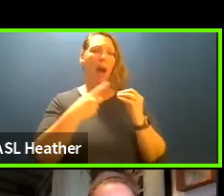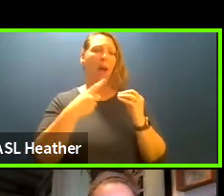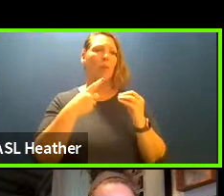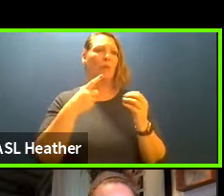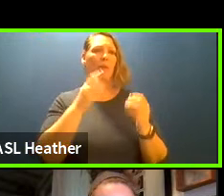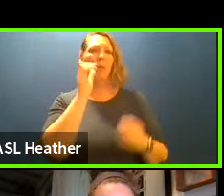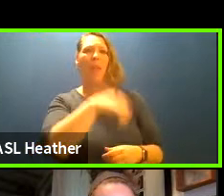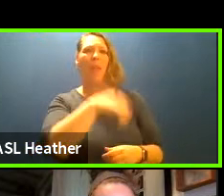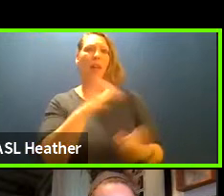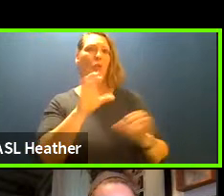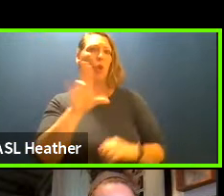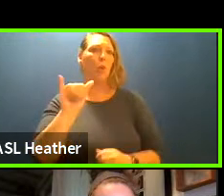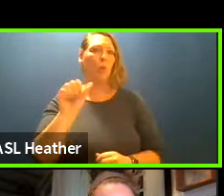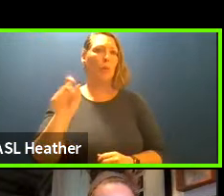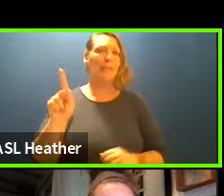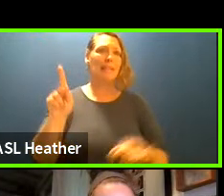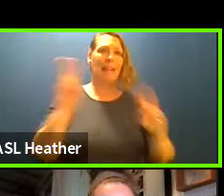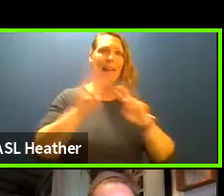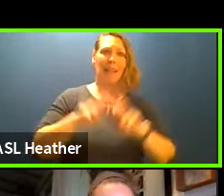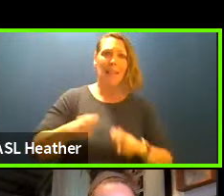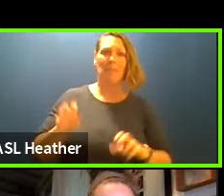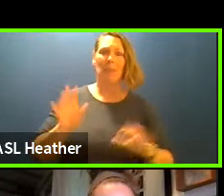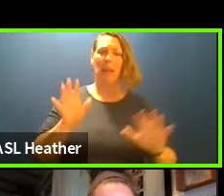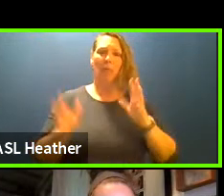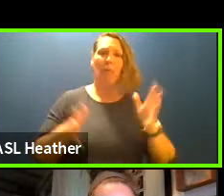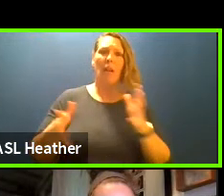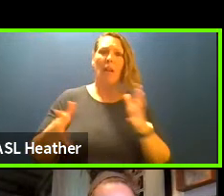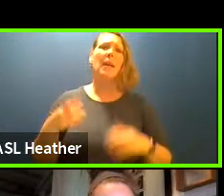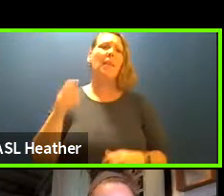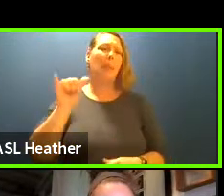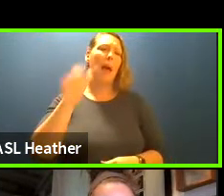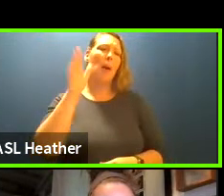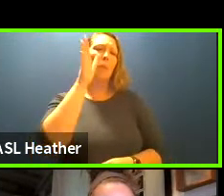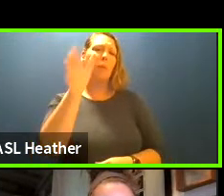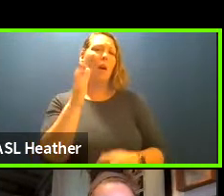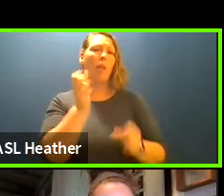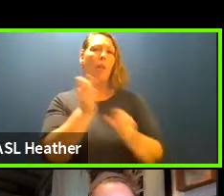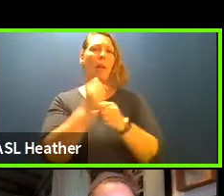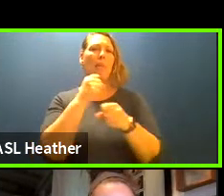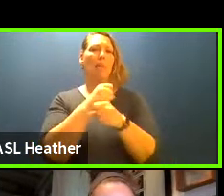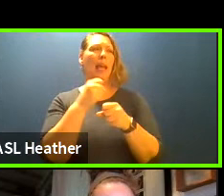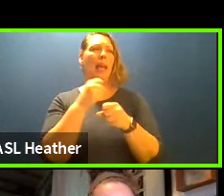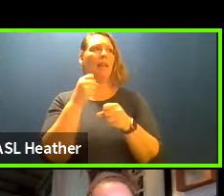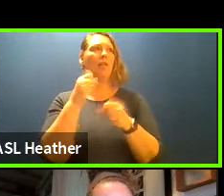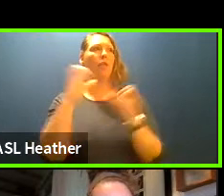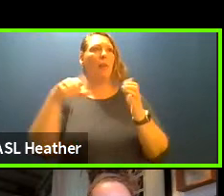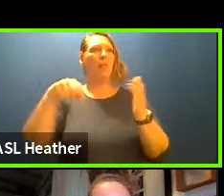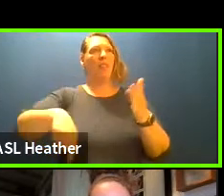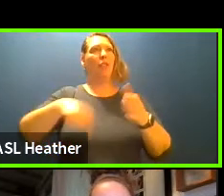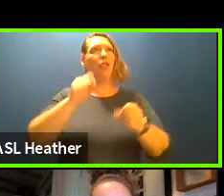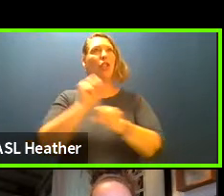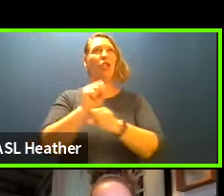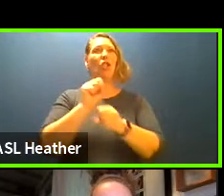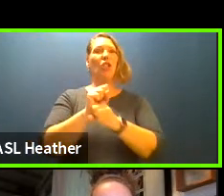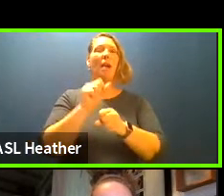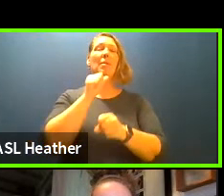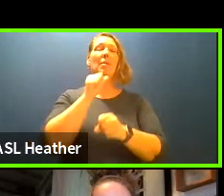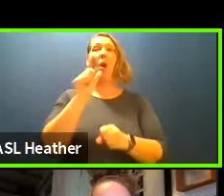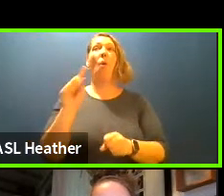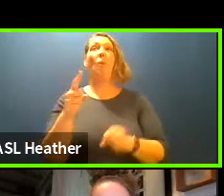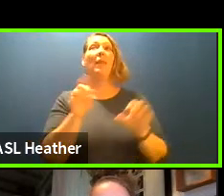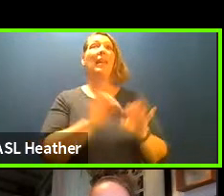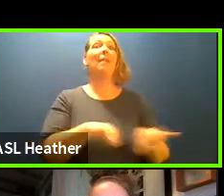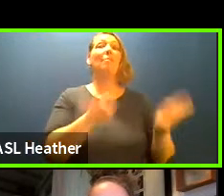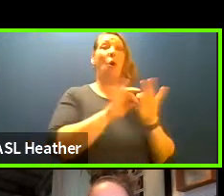already doing risk assessments on that. So I think that's going to make doing this job not only important,